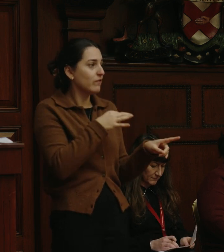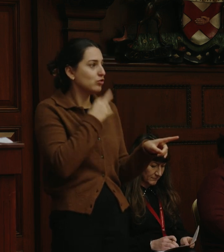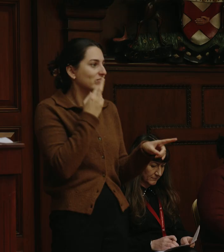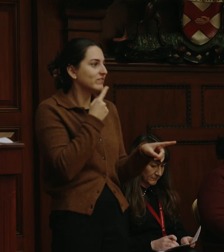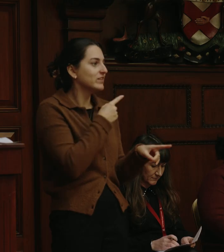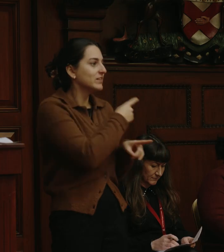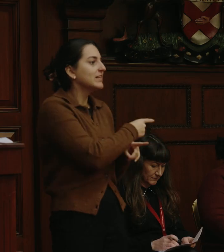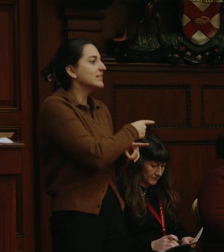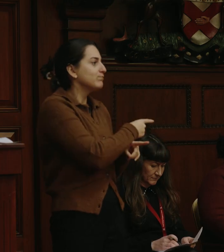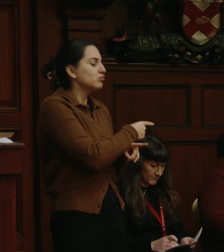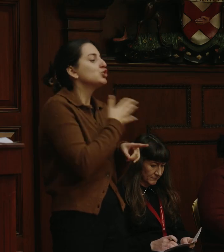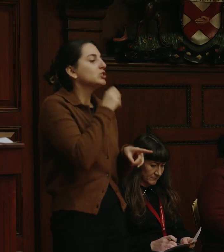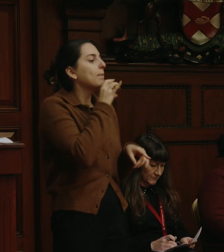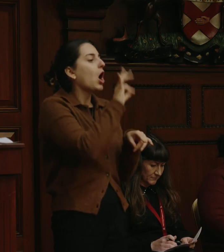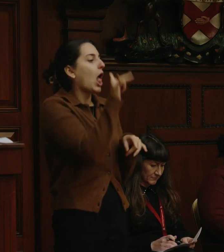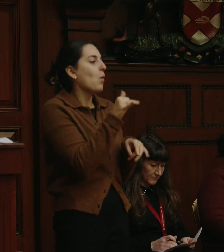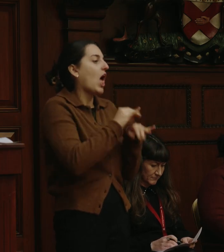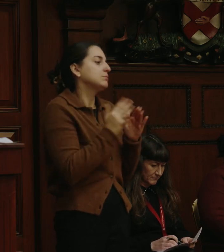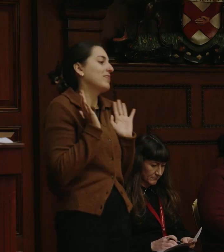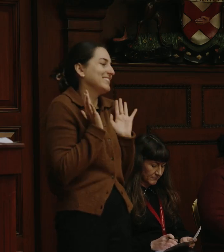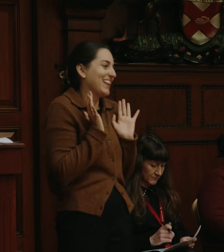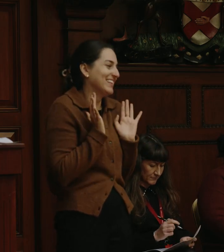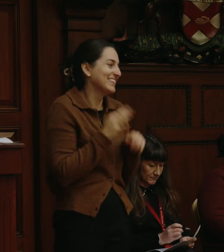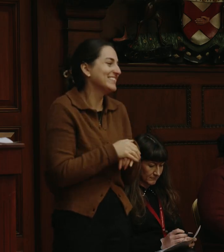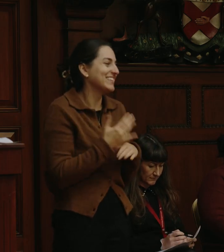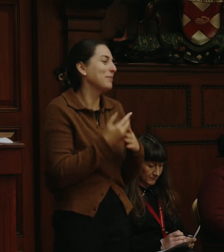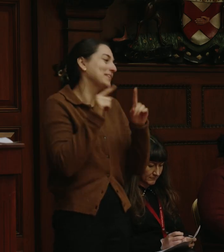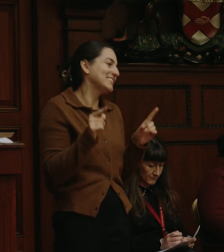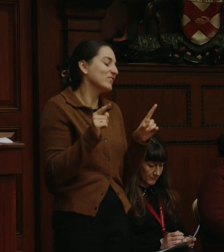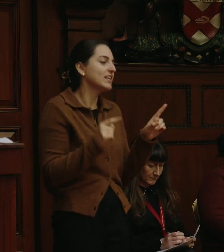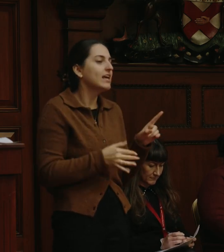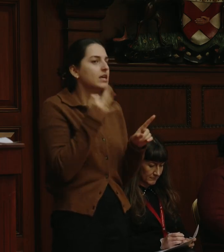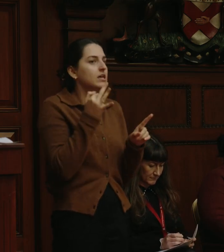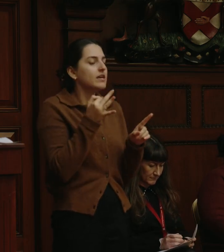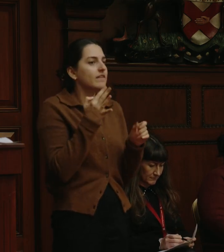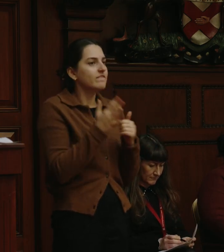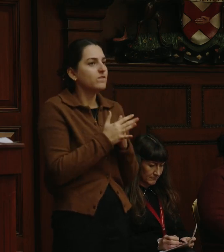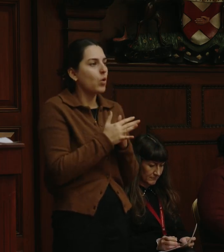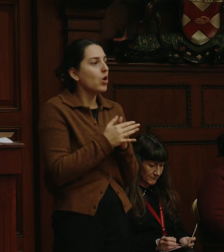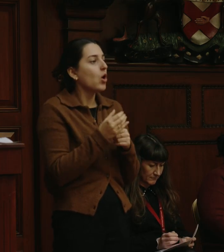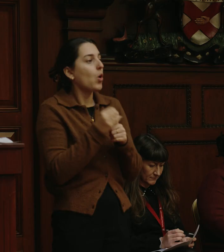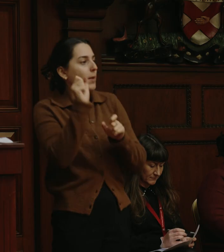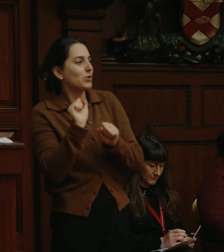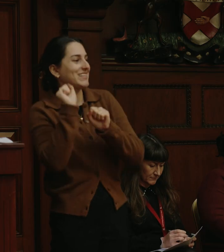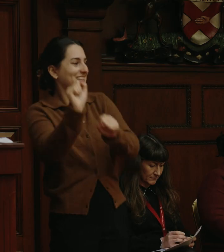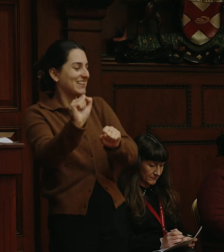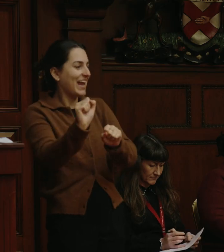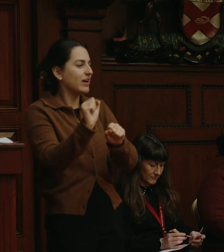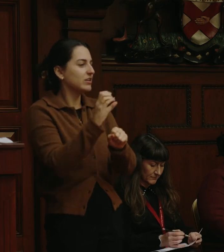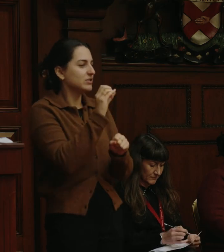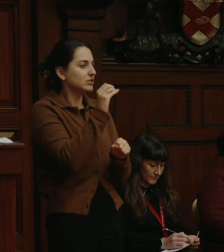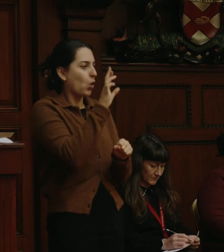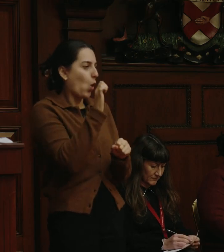high inflammatory markers, there hasn't been a difference. In terms of, someone had asked if oral